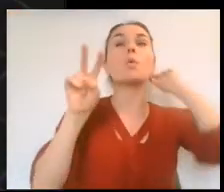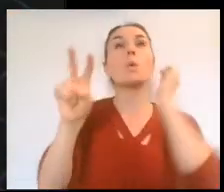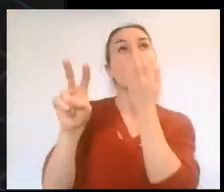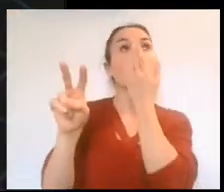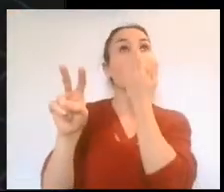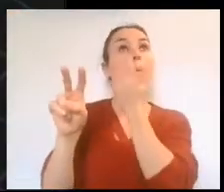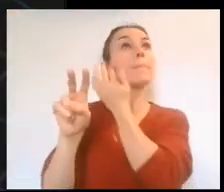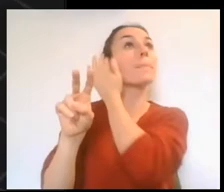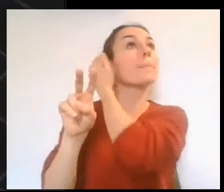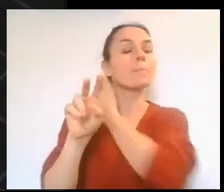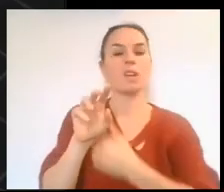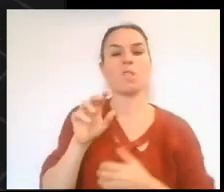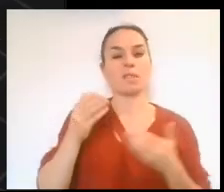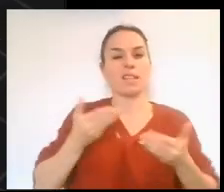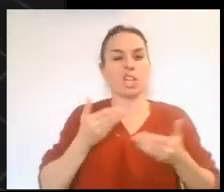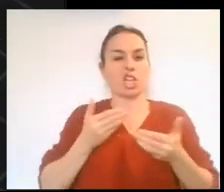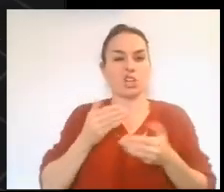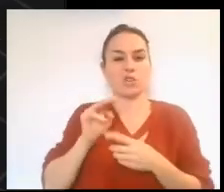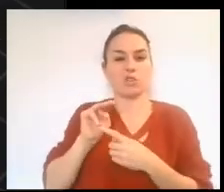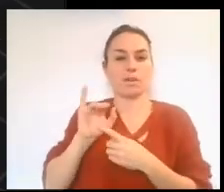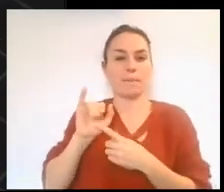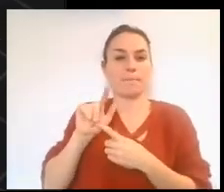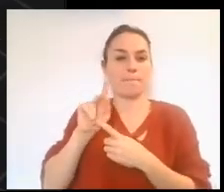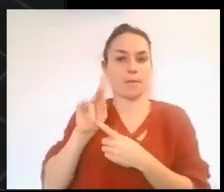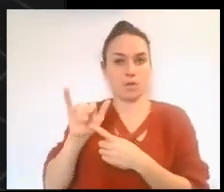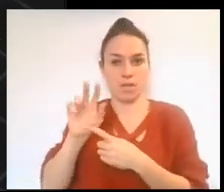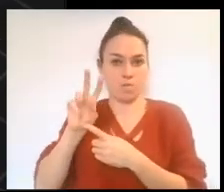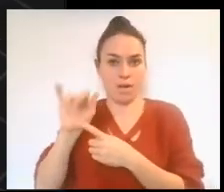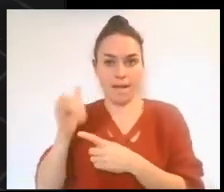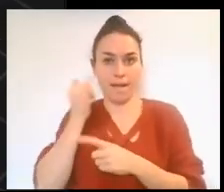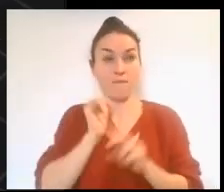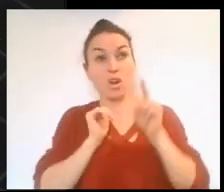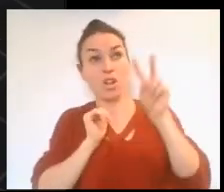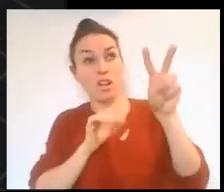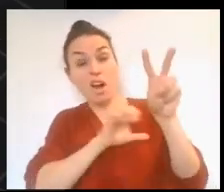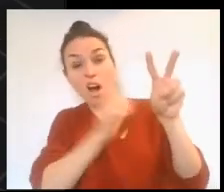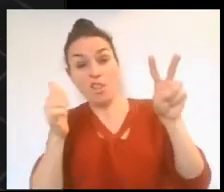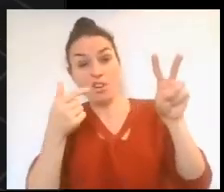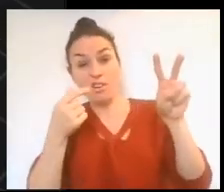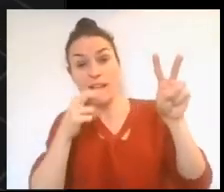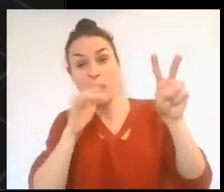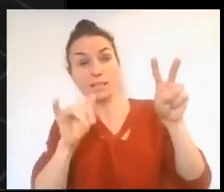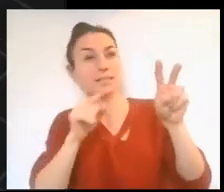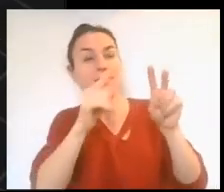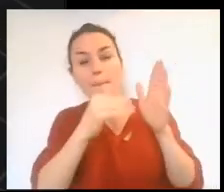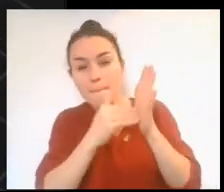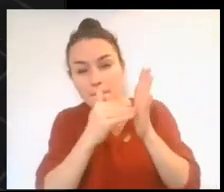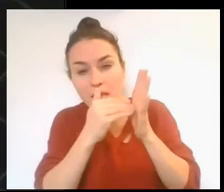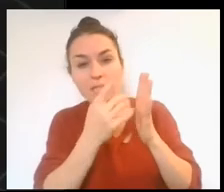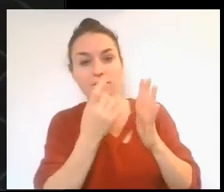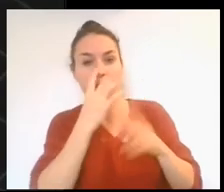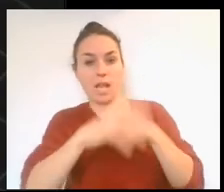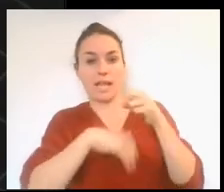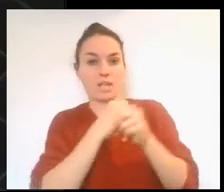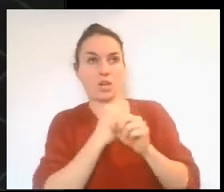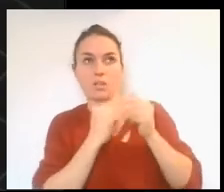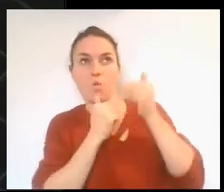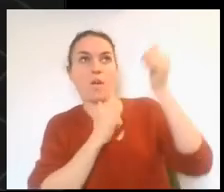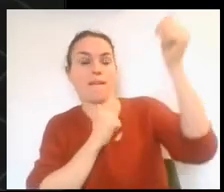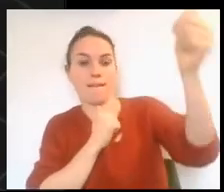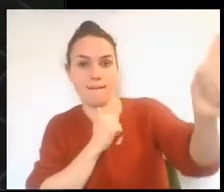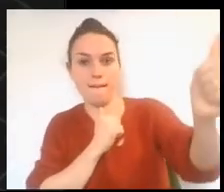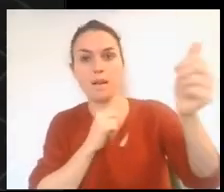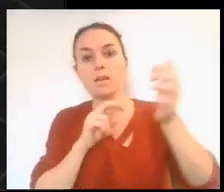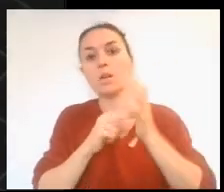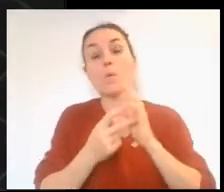distant galaxies, which typically are millions of light years away, we are actually seeing those objects as they were when